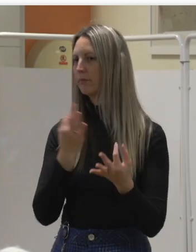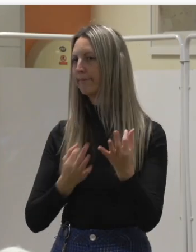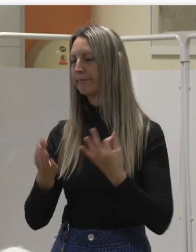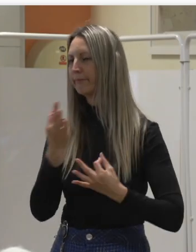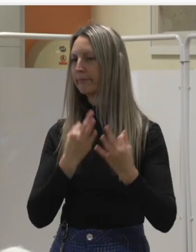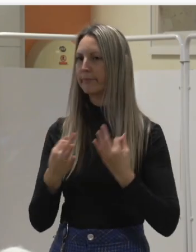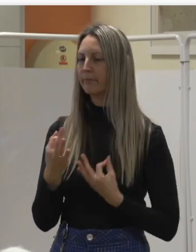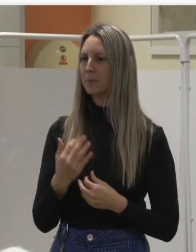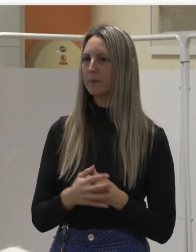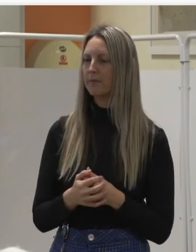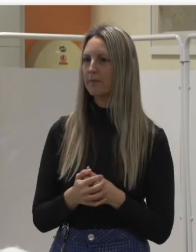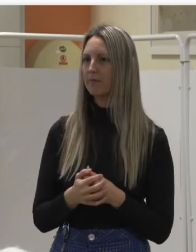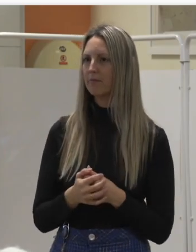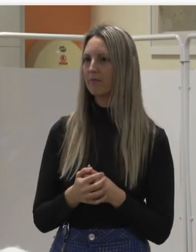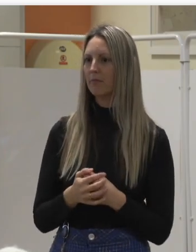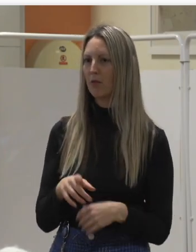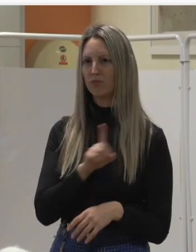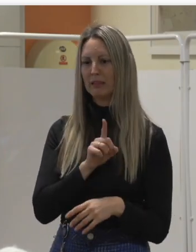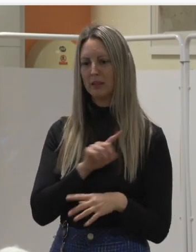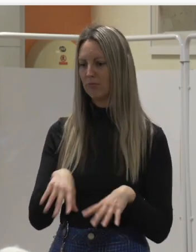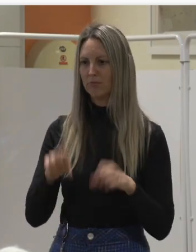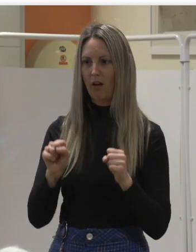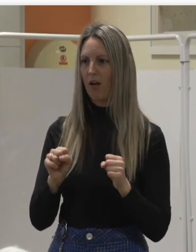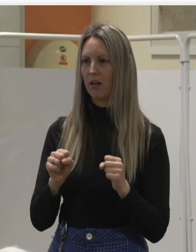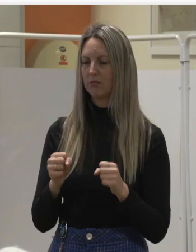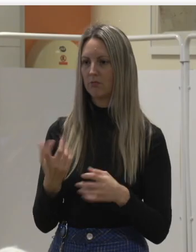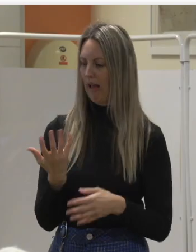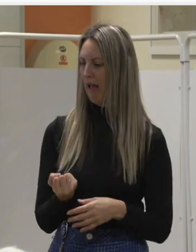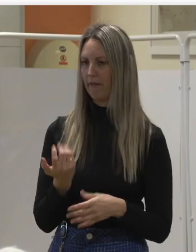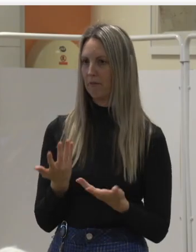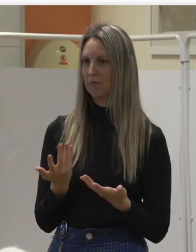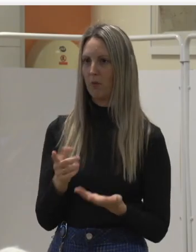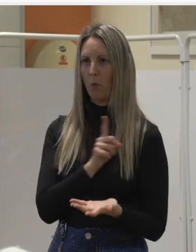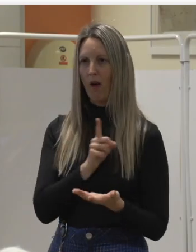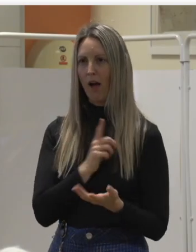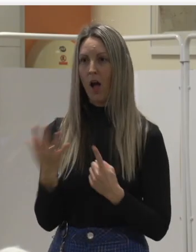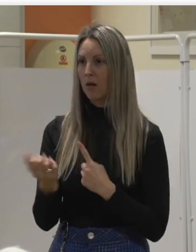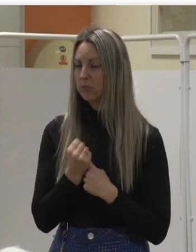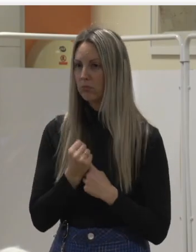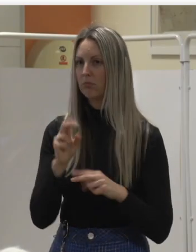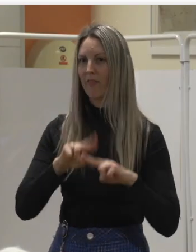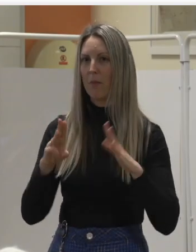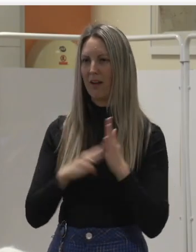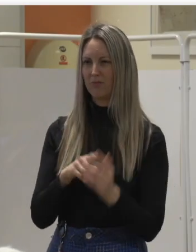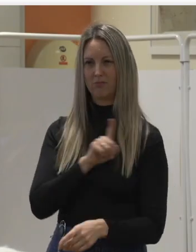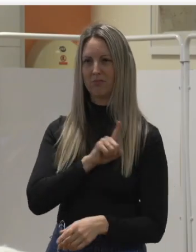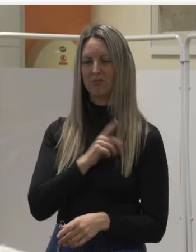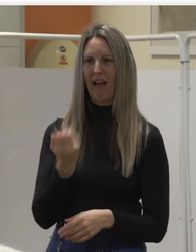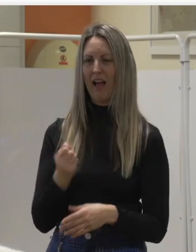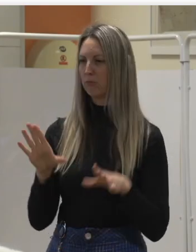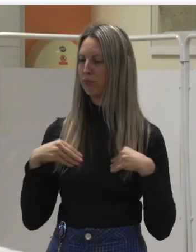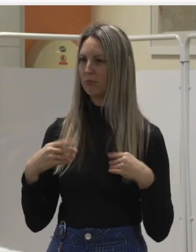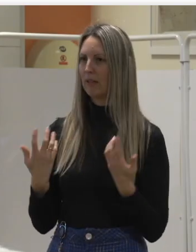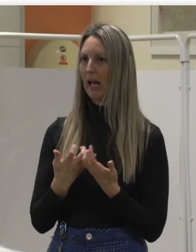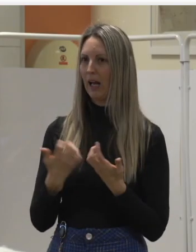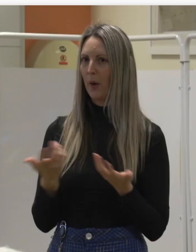is, what caused this? I have this condition, you made a diagnosis. What is the reason I got it?